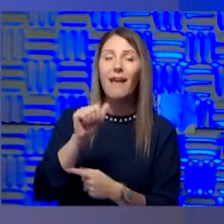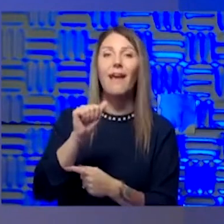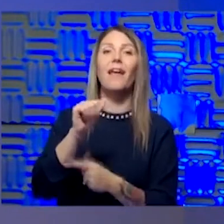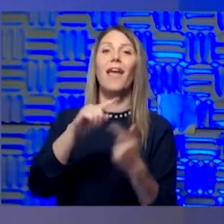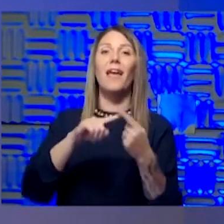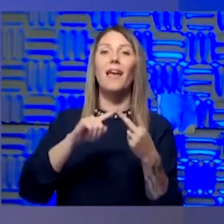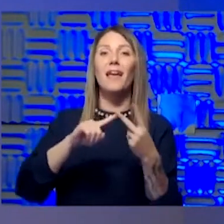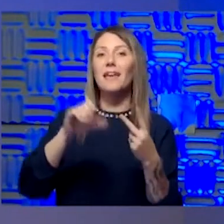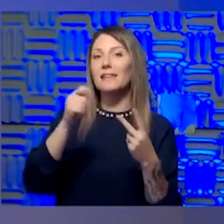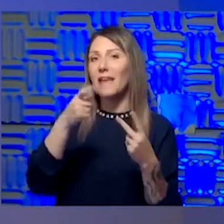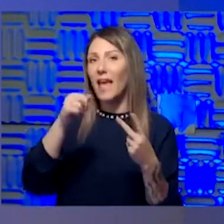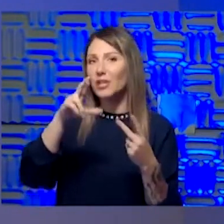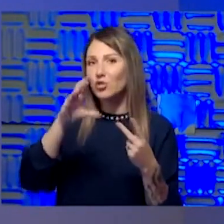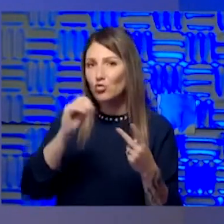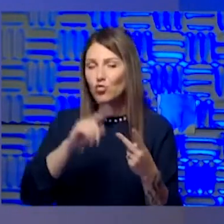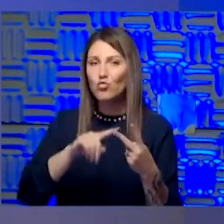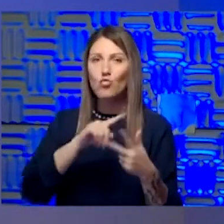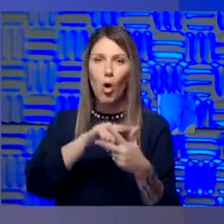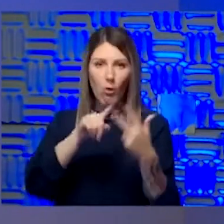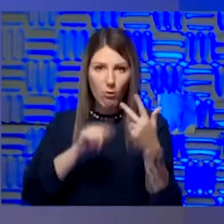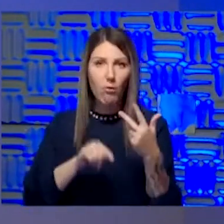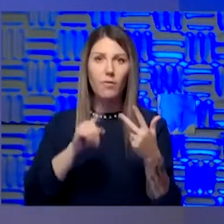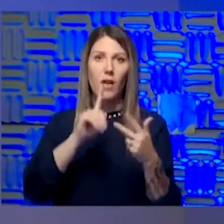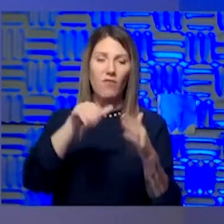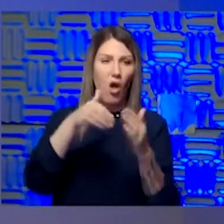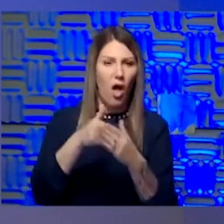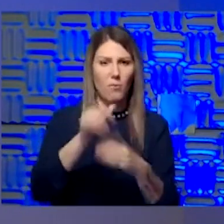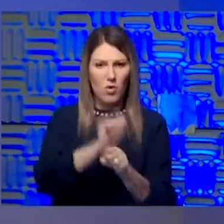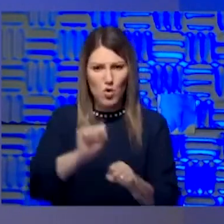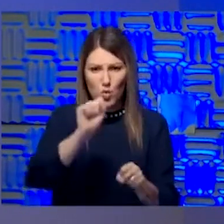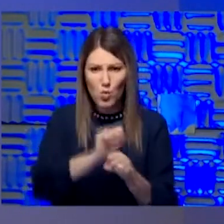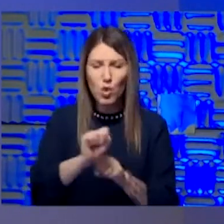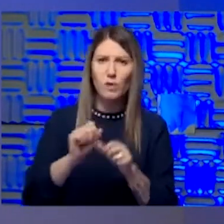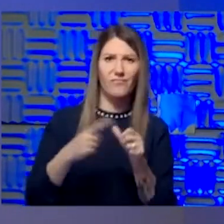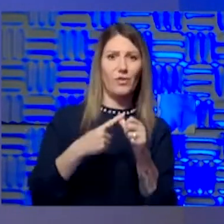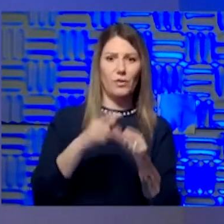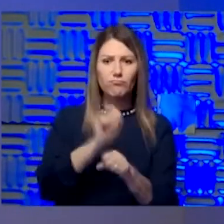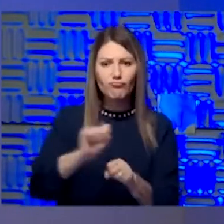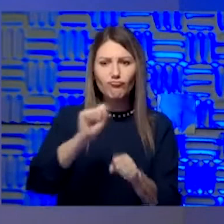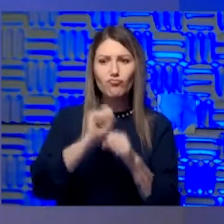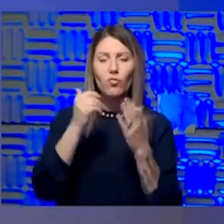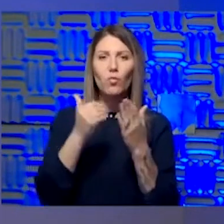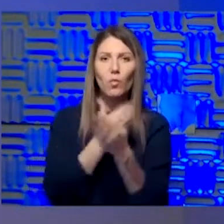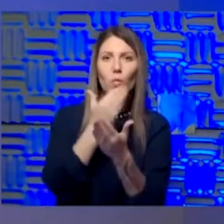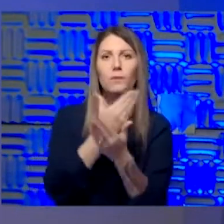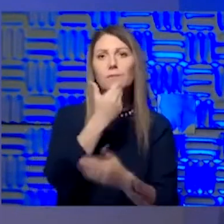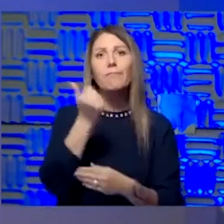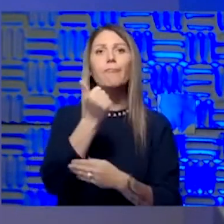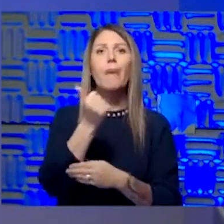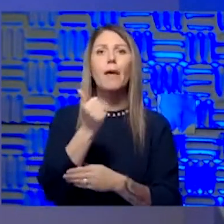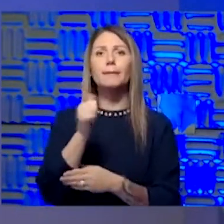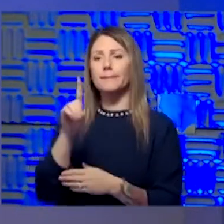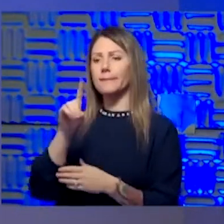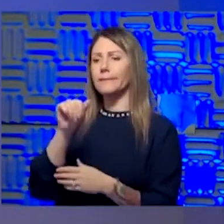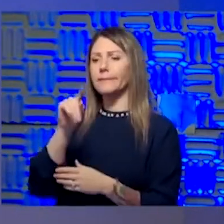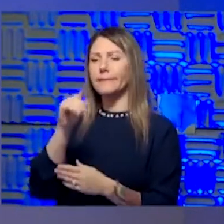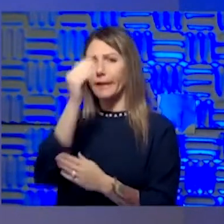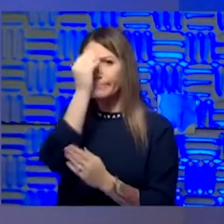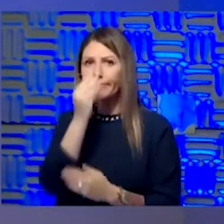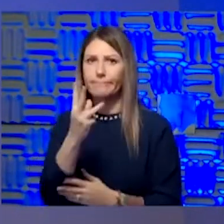disease pharmacists, who have been on the front lines of looking at the newest and best data that they could to try and put